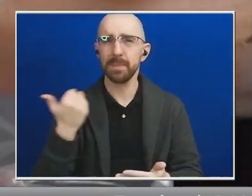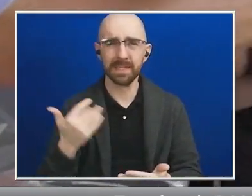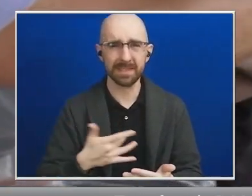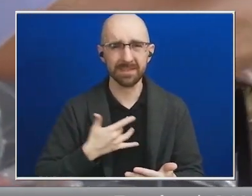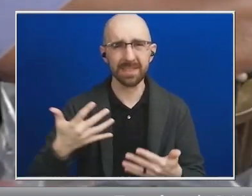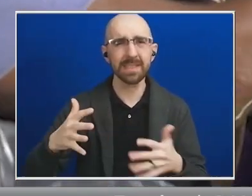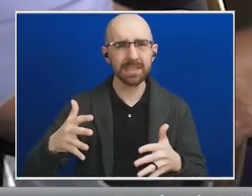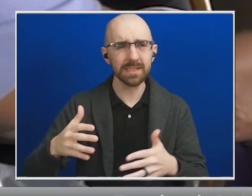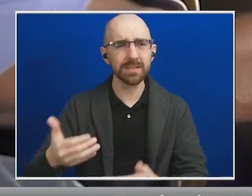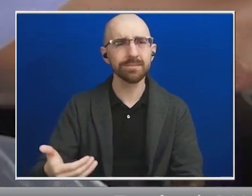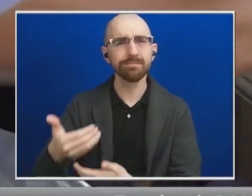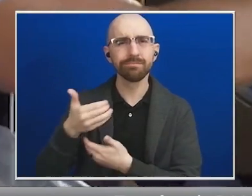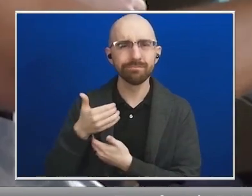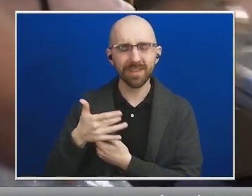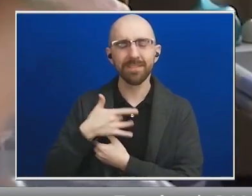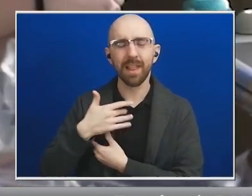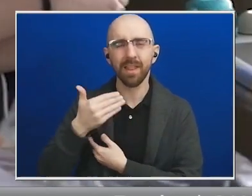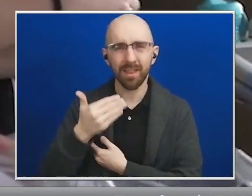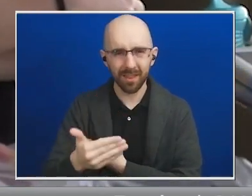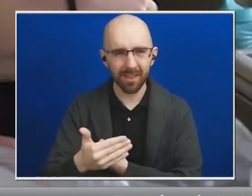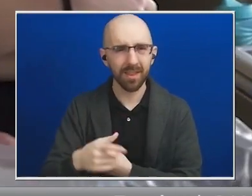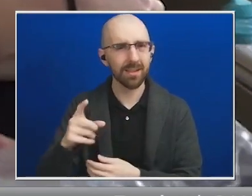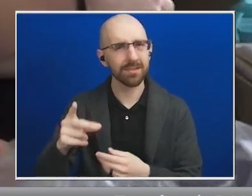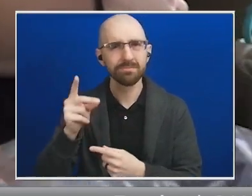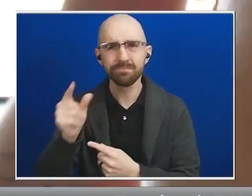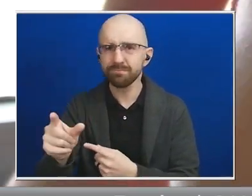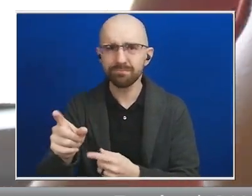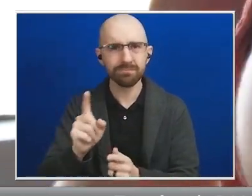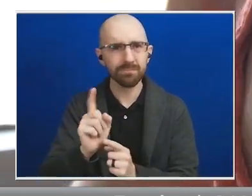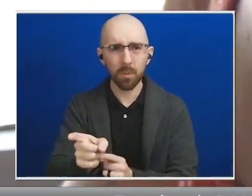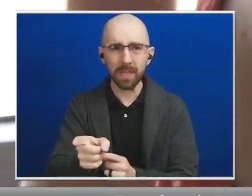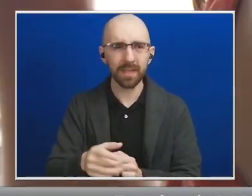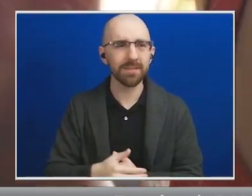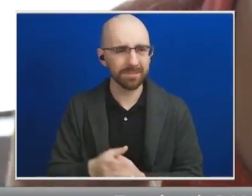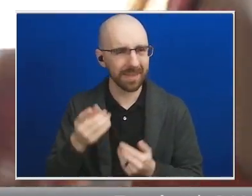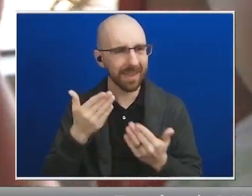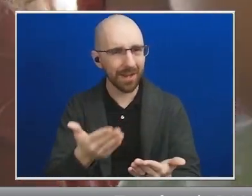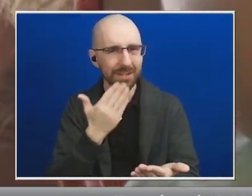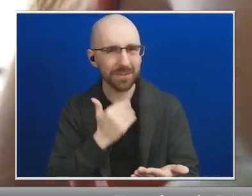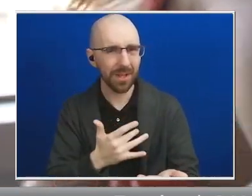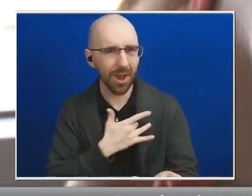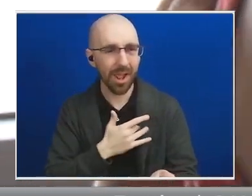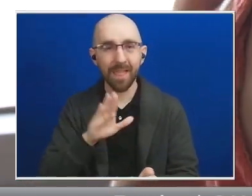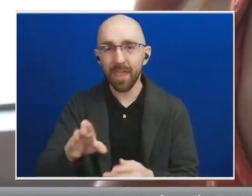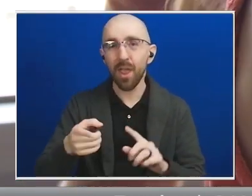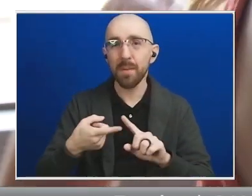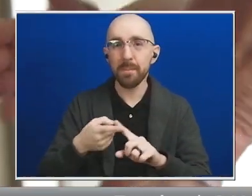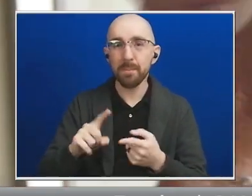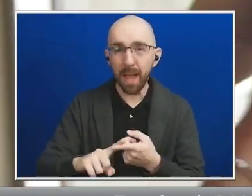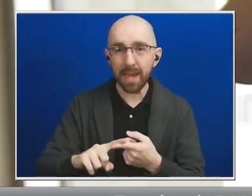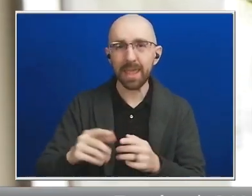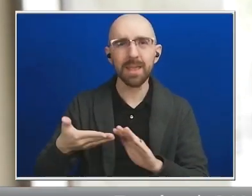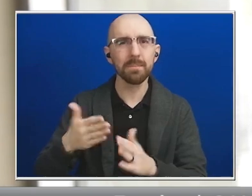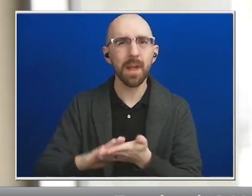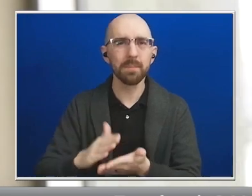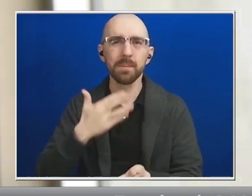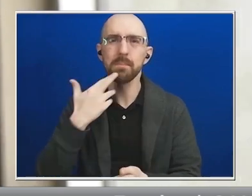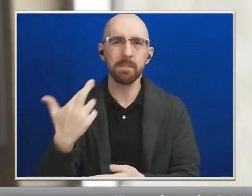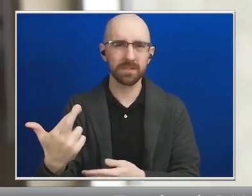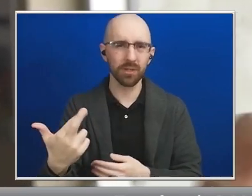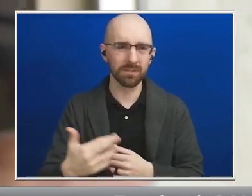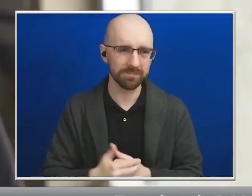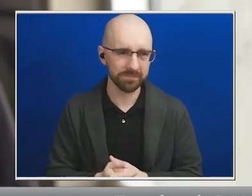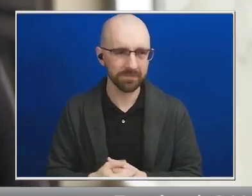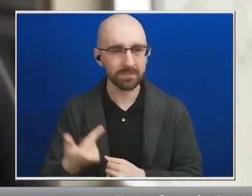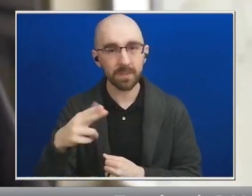you? In a split second, There you go, sweetheart. their buddy becomes a best friend. Here's Gus. Here's your new